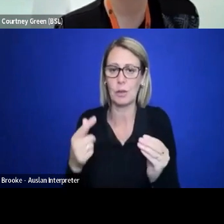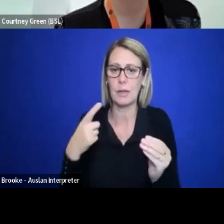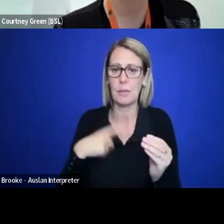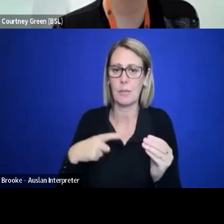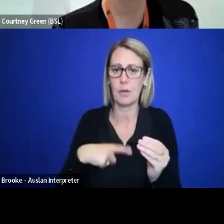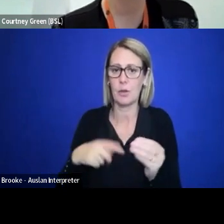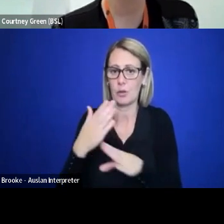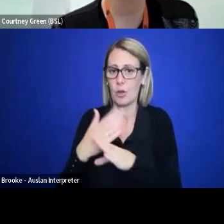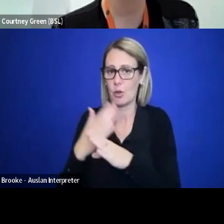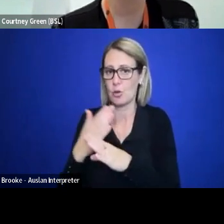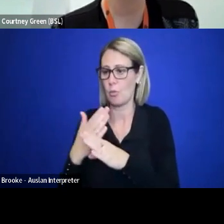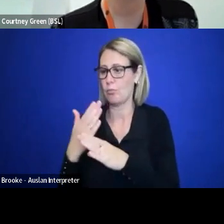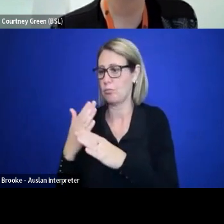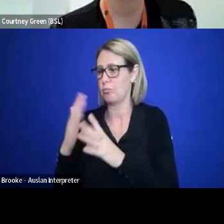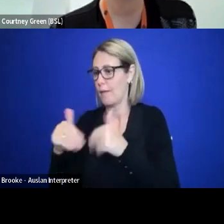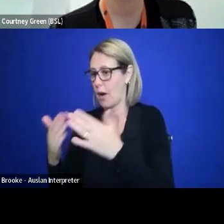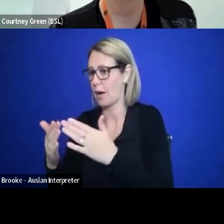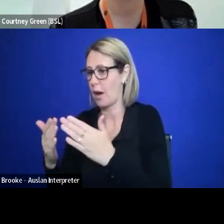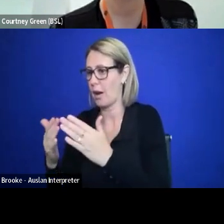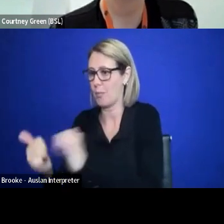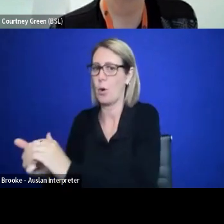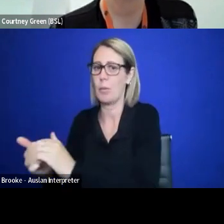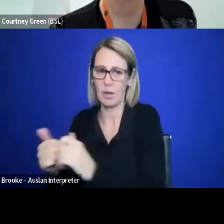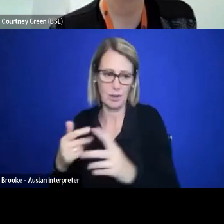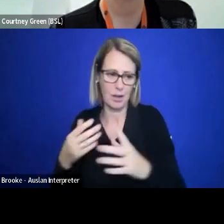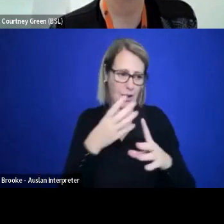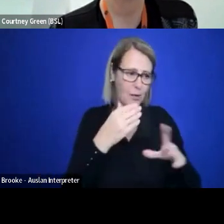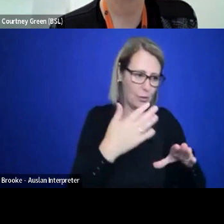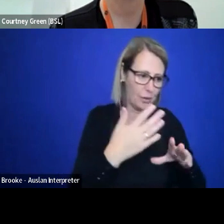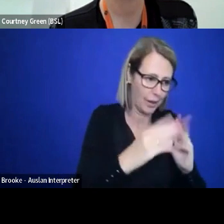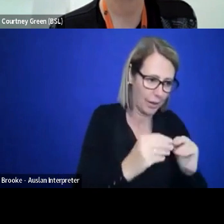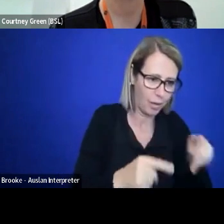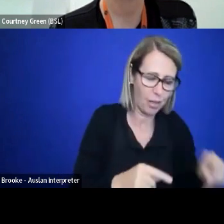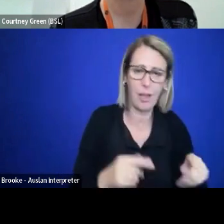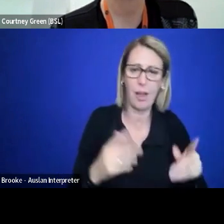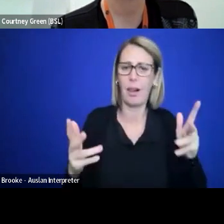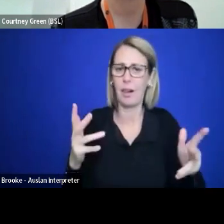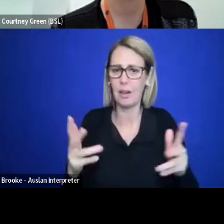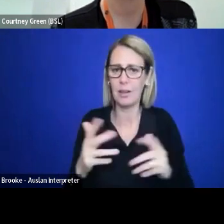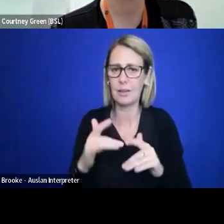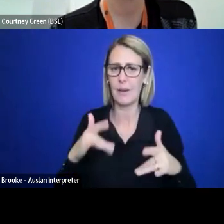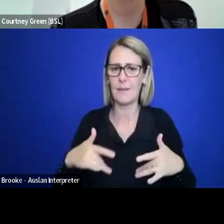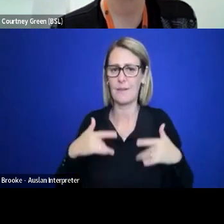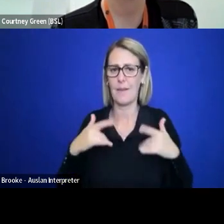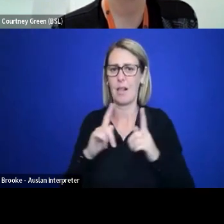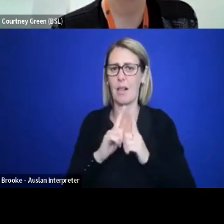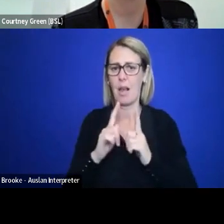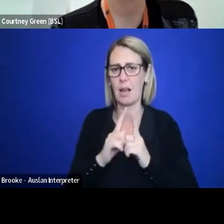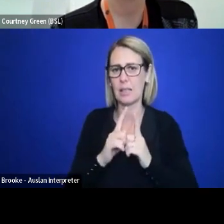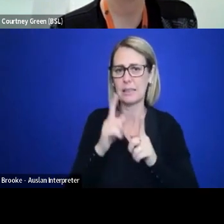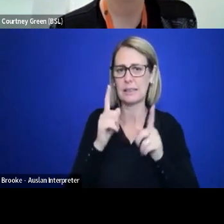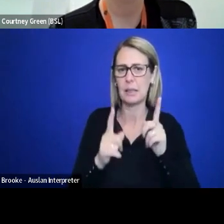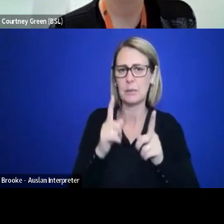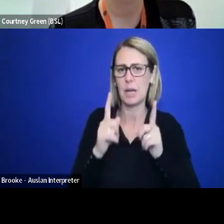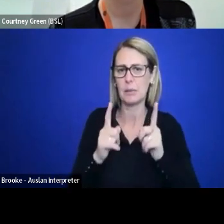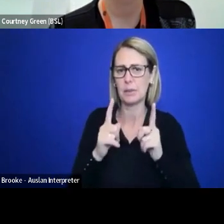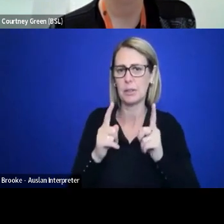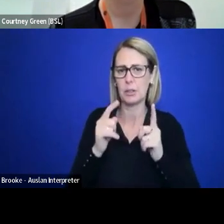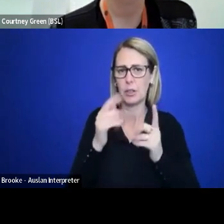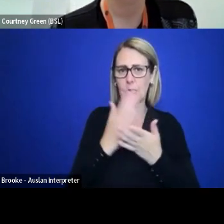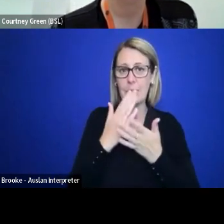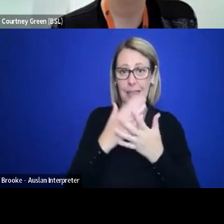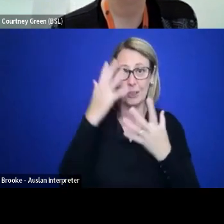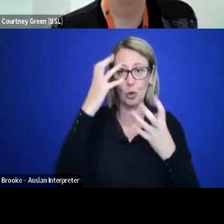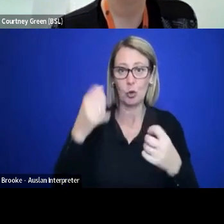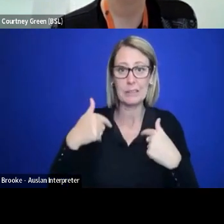job provider appointment. So I think they always used to, I feel like something that really stressed me out at that